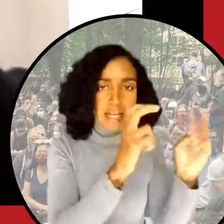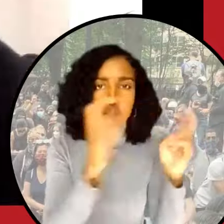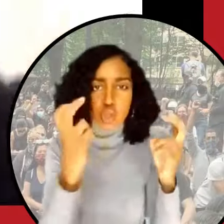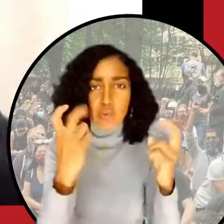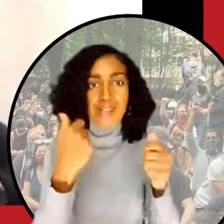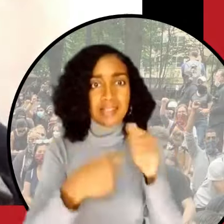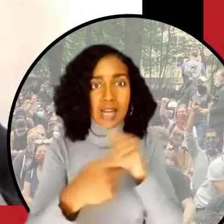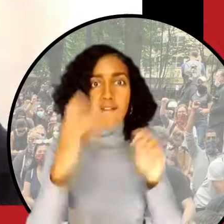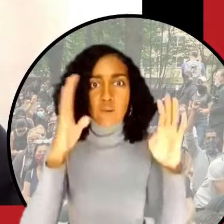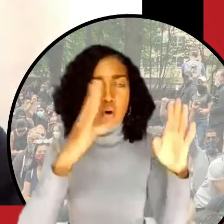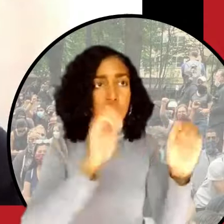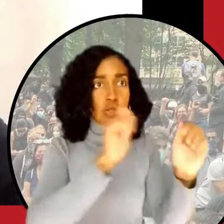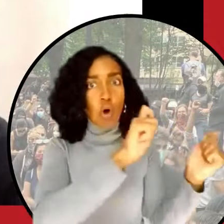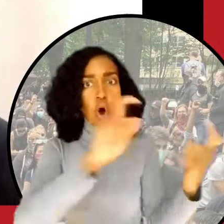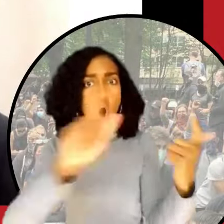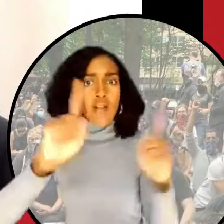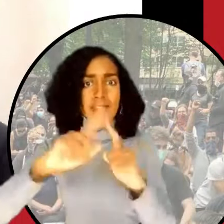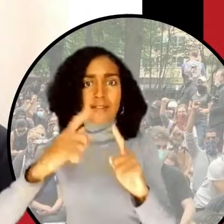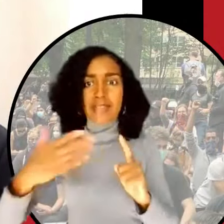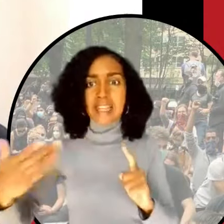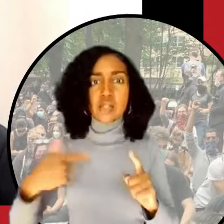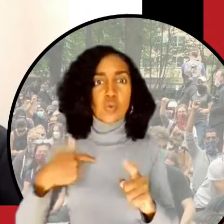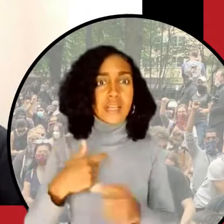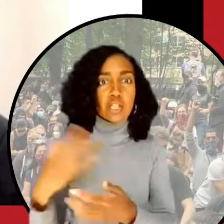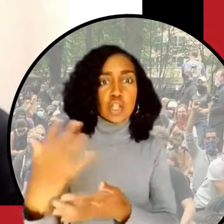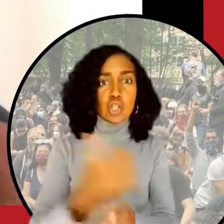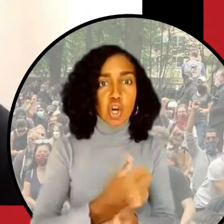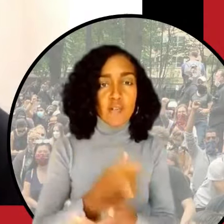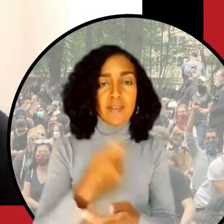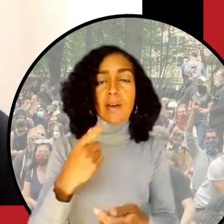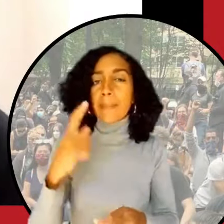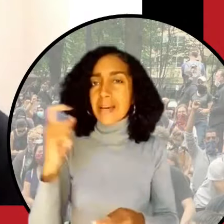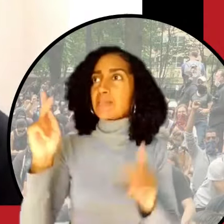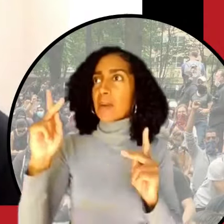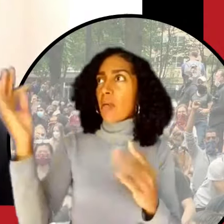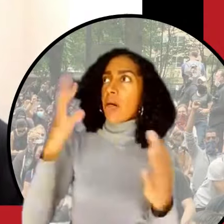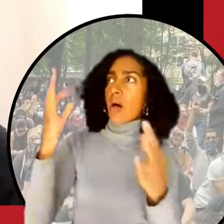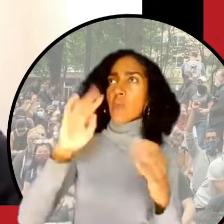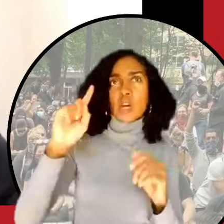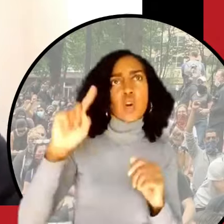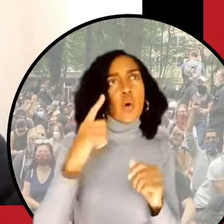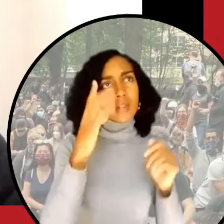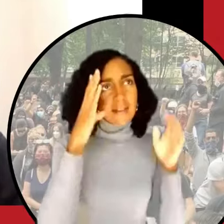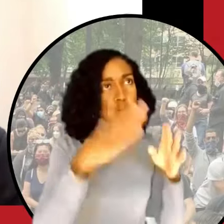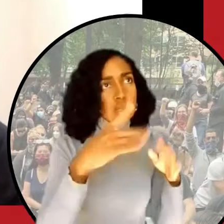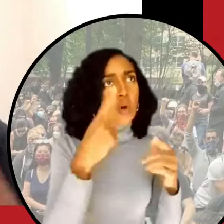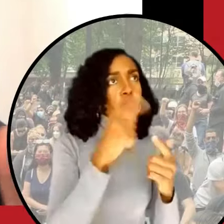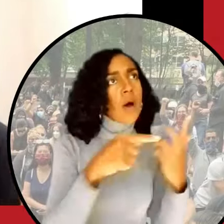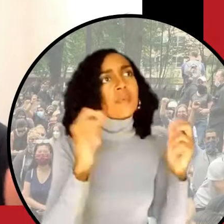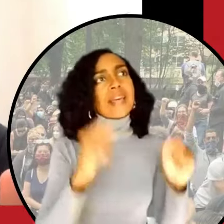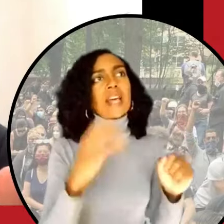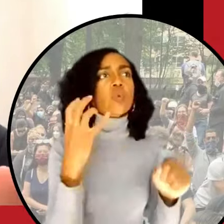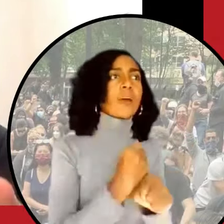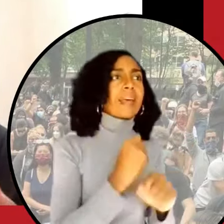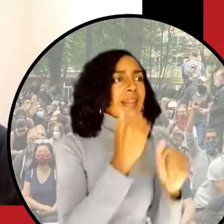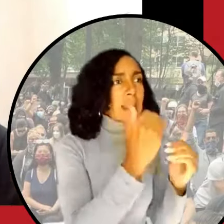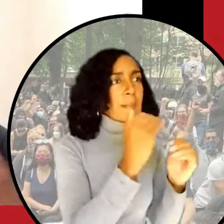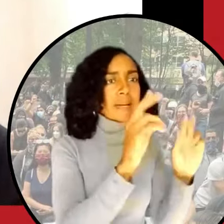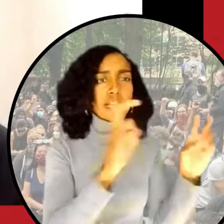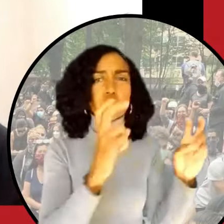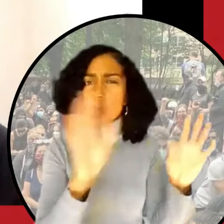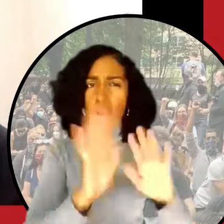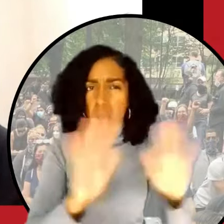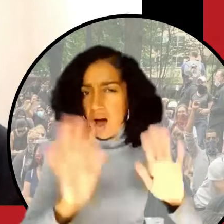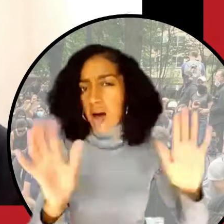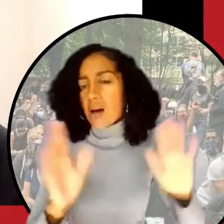that we should like focus on because it's only what we'll be able to win because it's what we're willing to concede to. When we concede this area